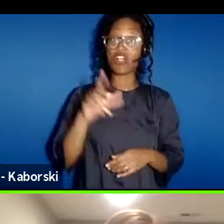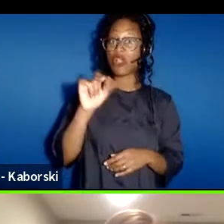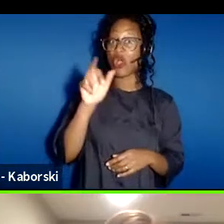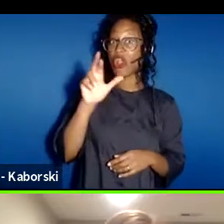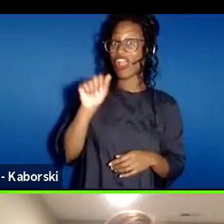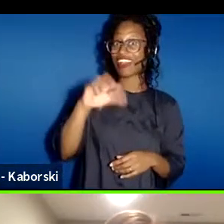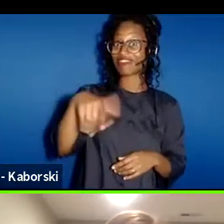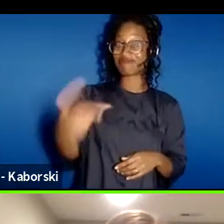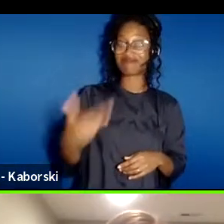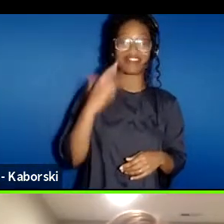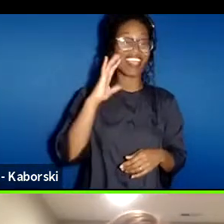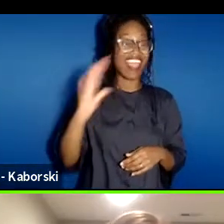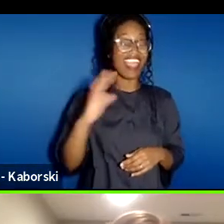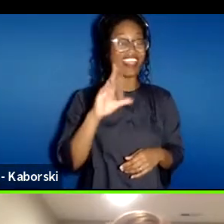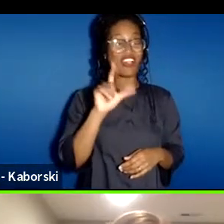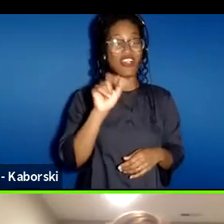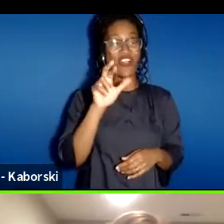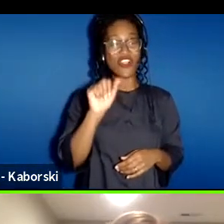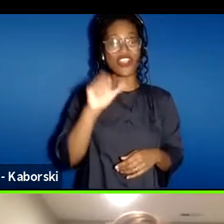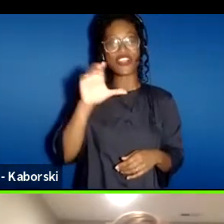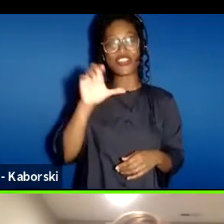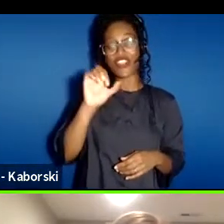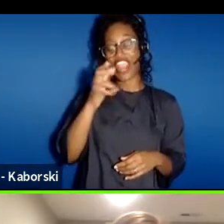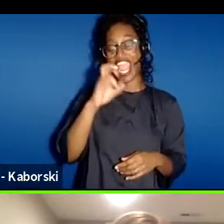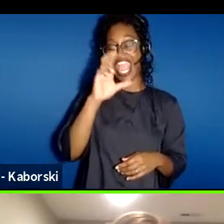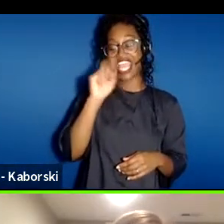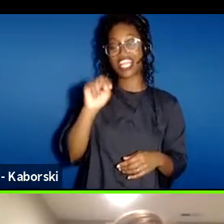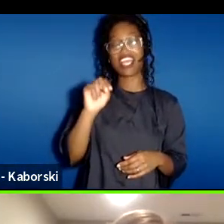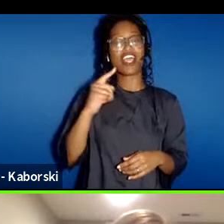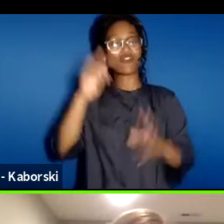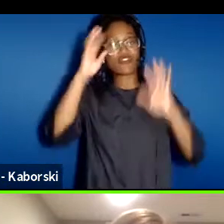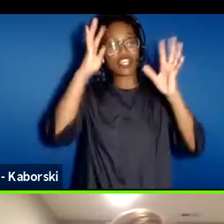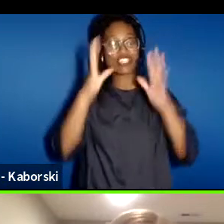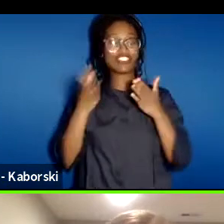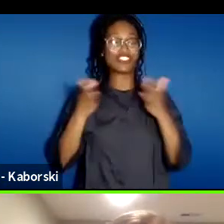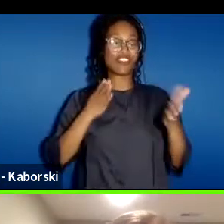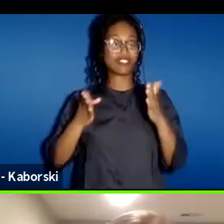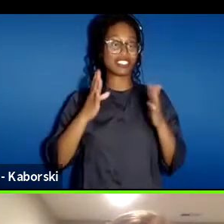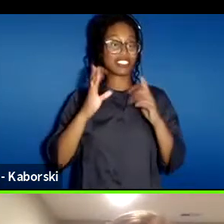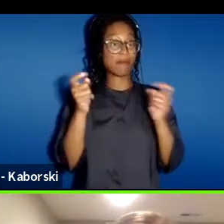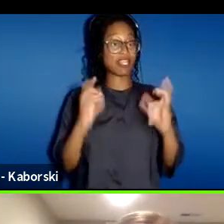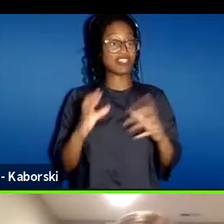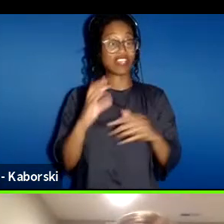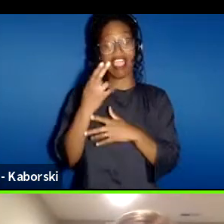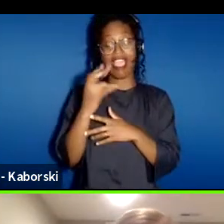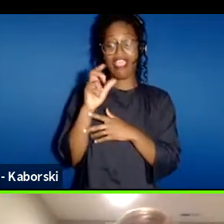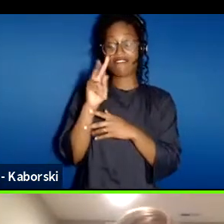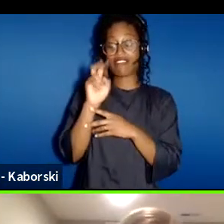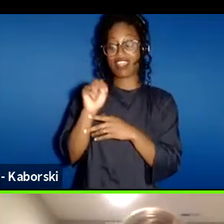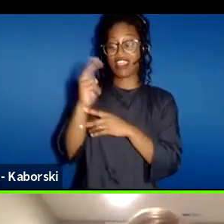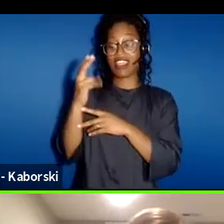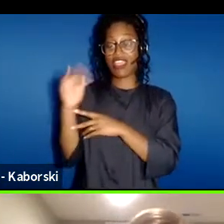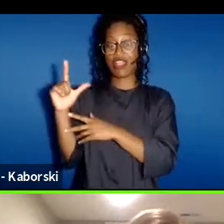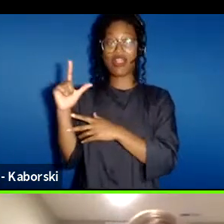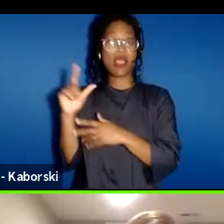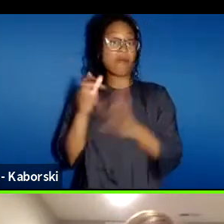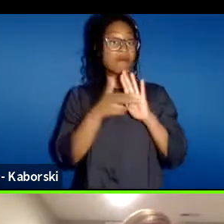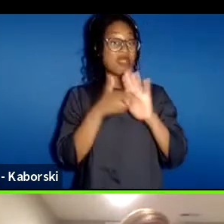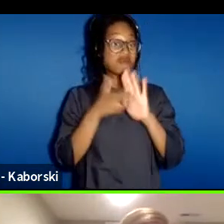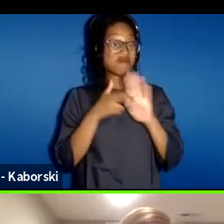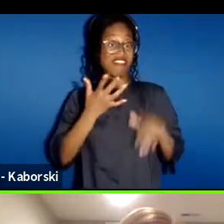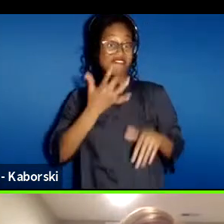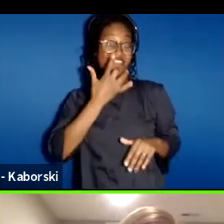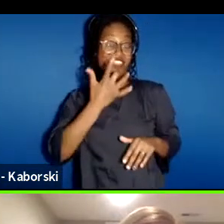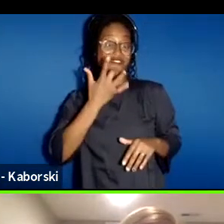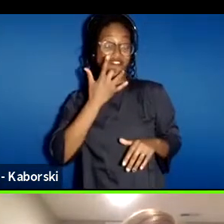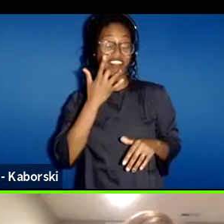Hi, everyone. I'm Laura Crahan. I'm the Creative Services Manager at Heaven Hill Brands. And my favorite cocktail that I'm enjoying this evening